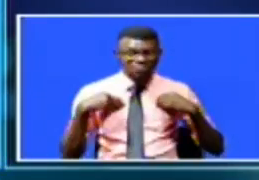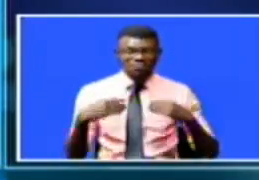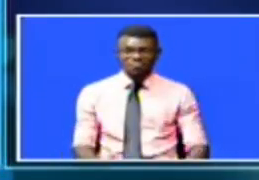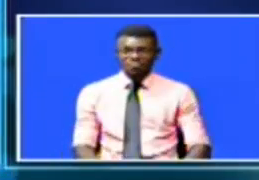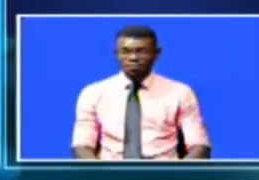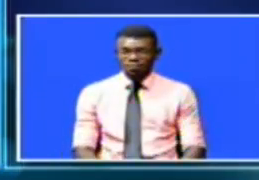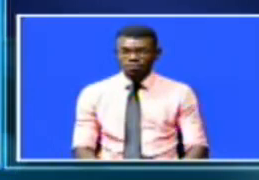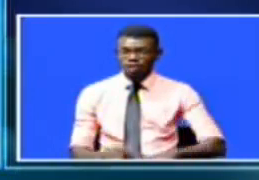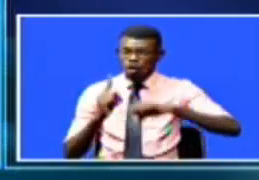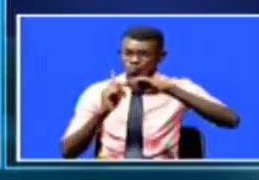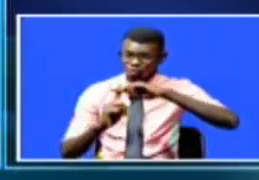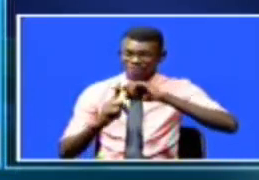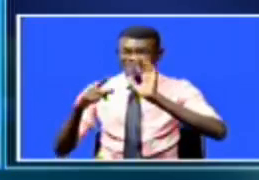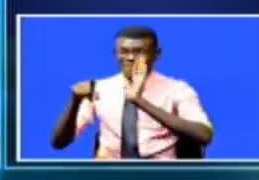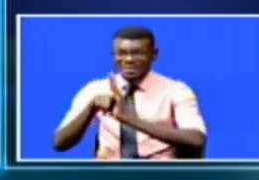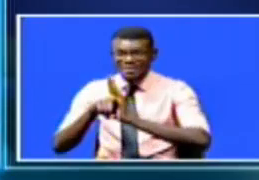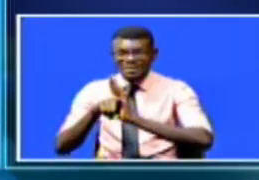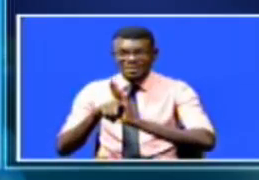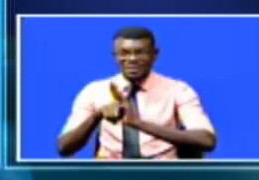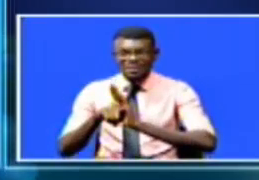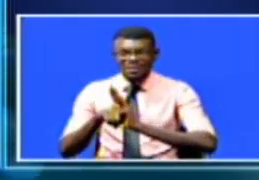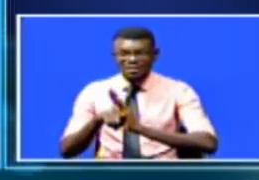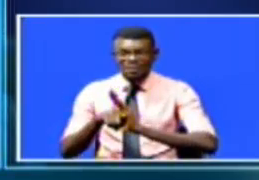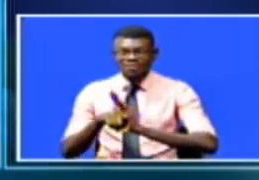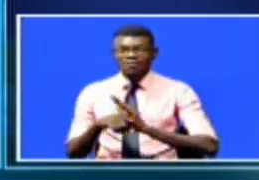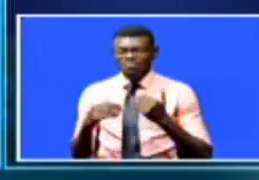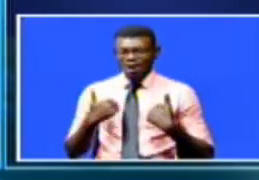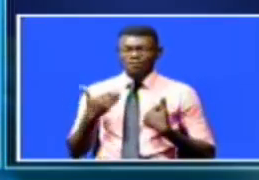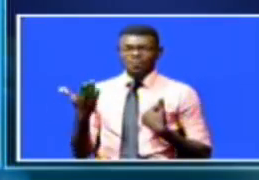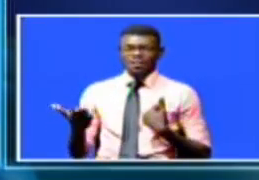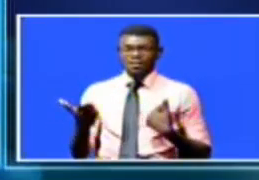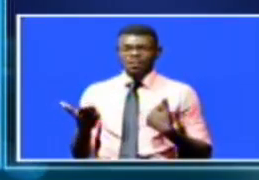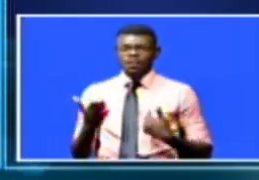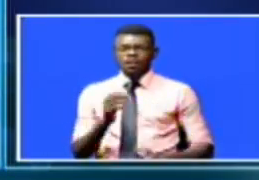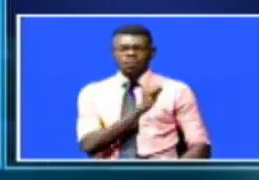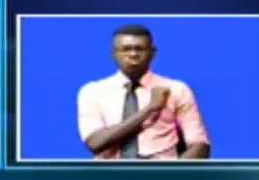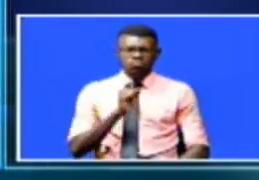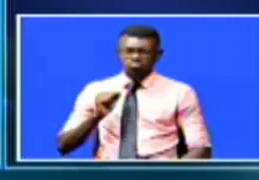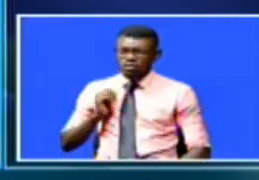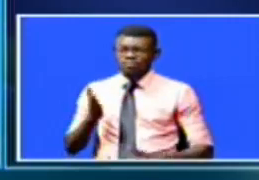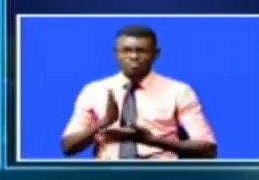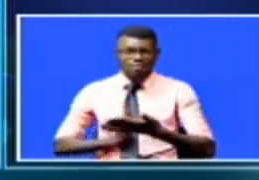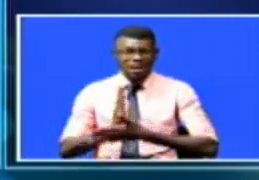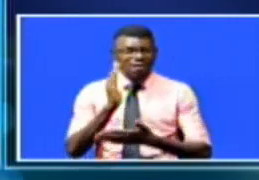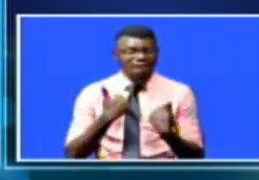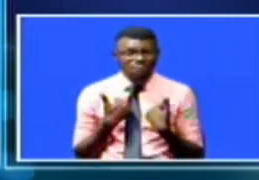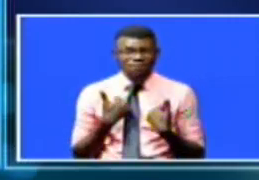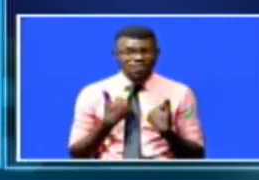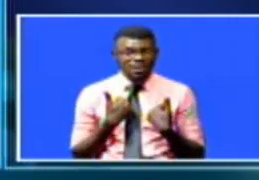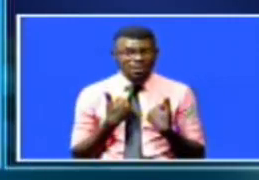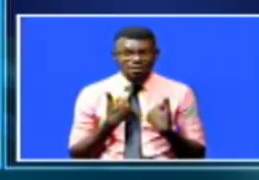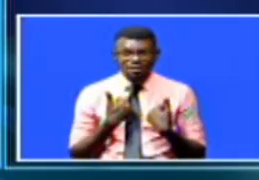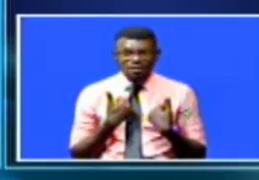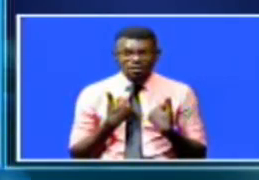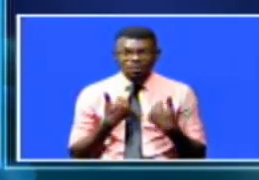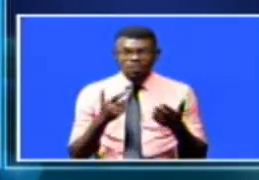to the merits and demerits or the rights of any senator becoming a chair, you know, it is